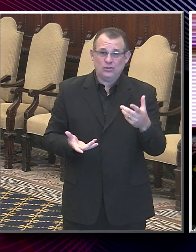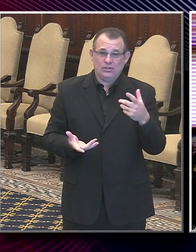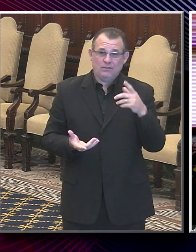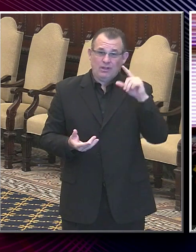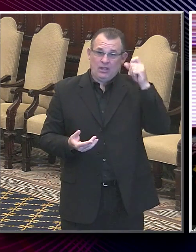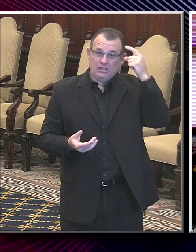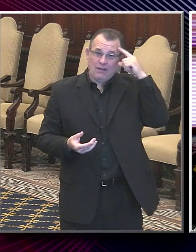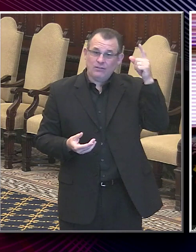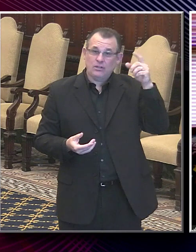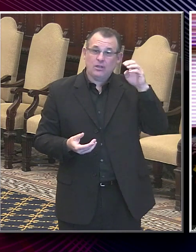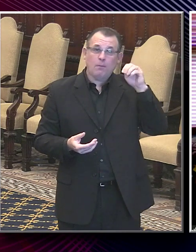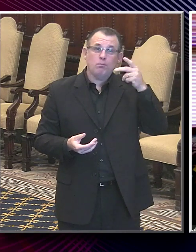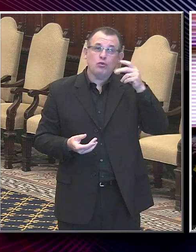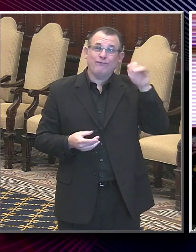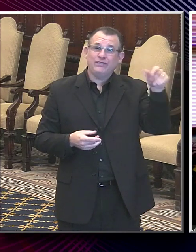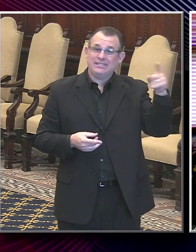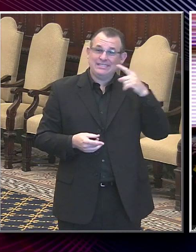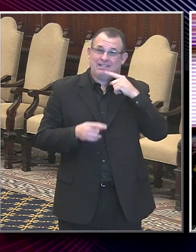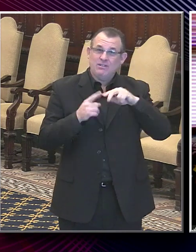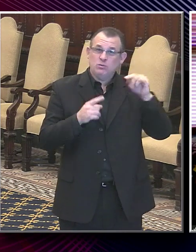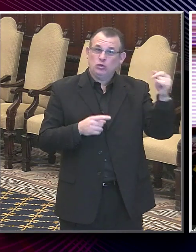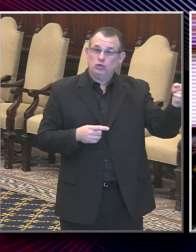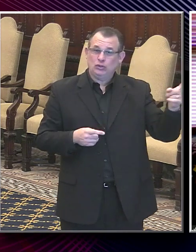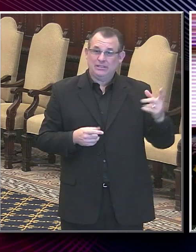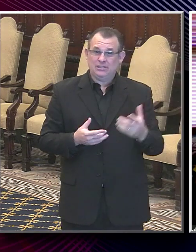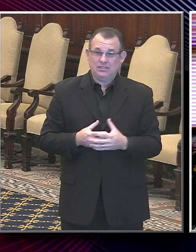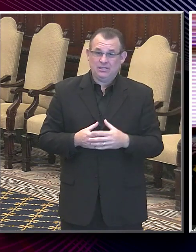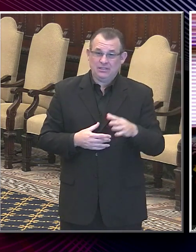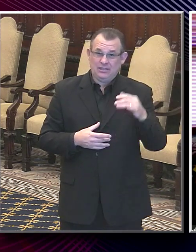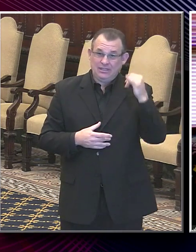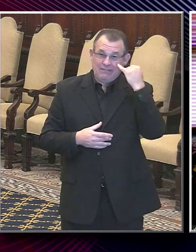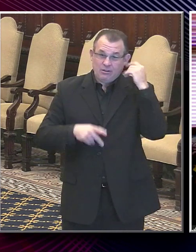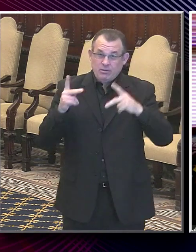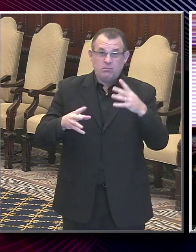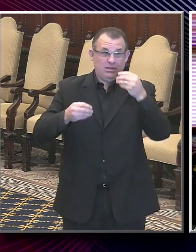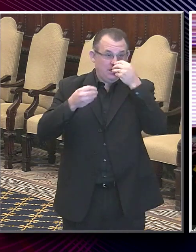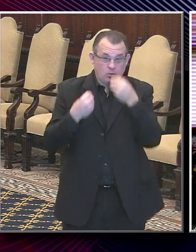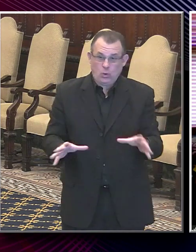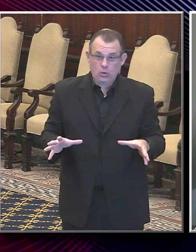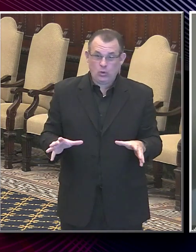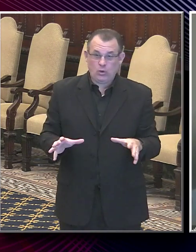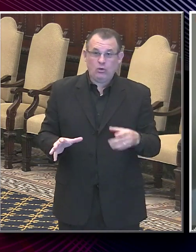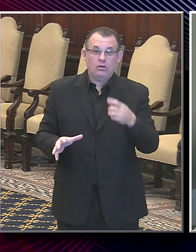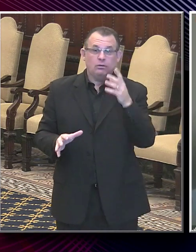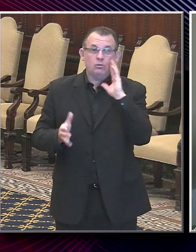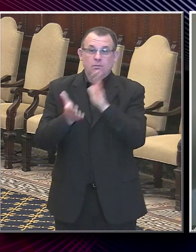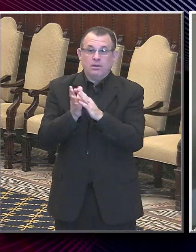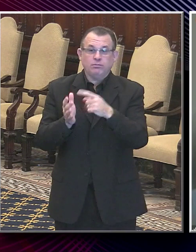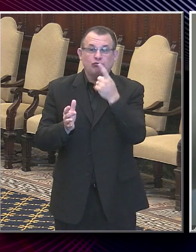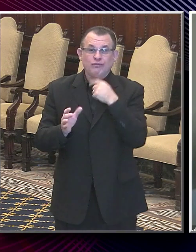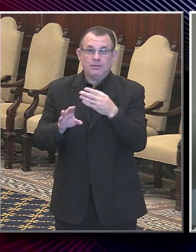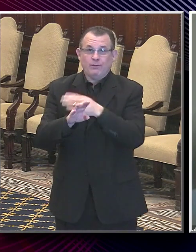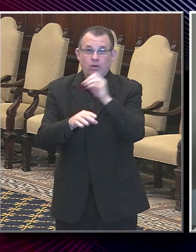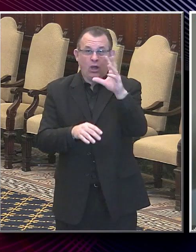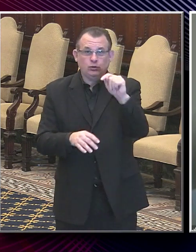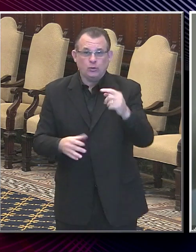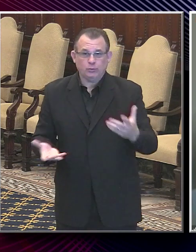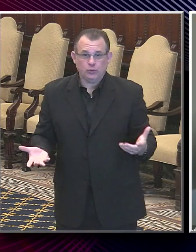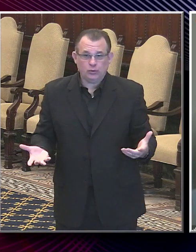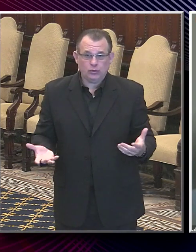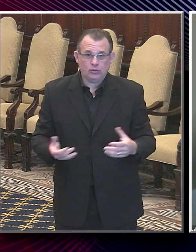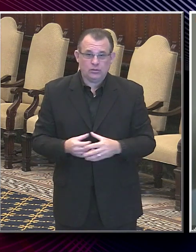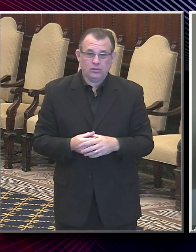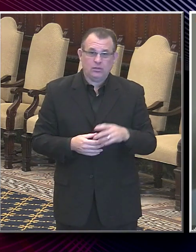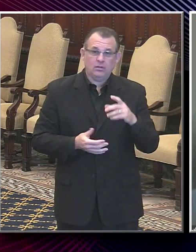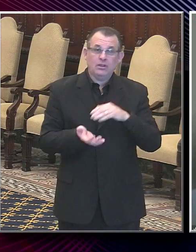put it, if there are more knuckleheads than normal people, we'll be back in red by October. If I could just add in this, in as much as we do see people out there